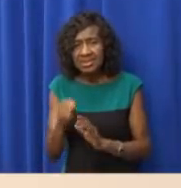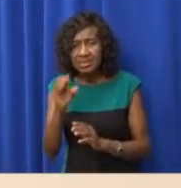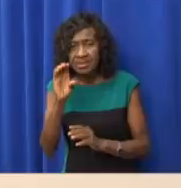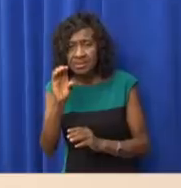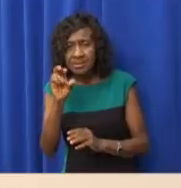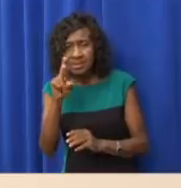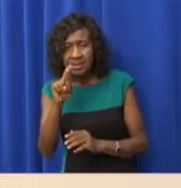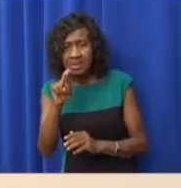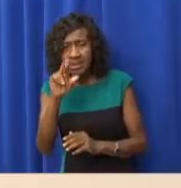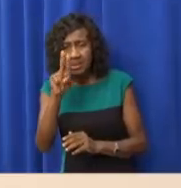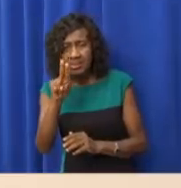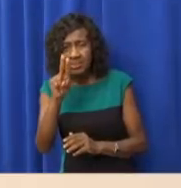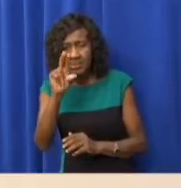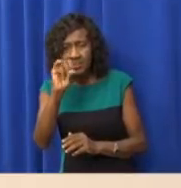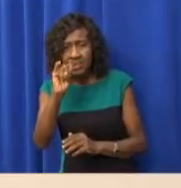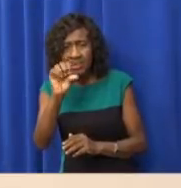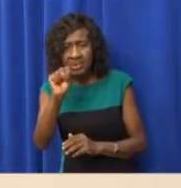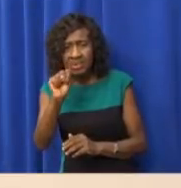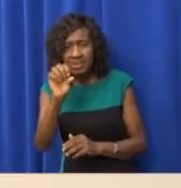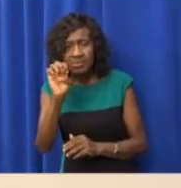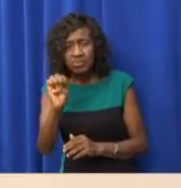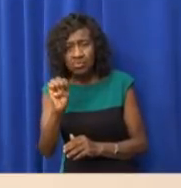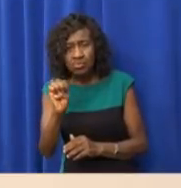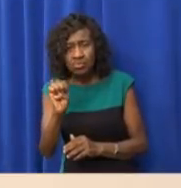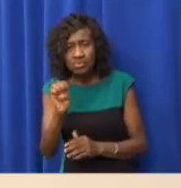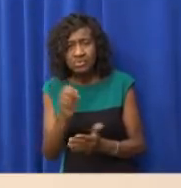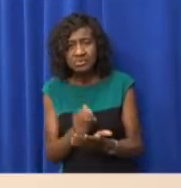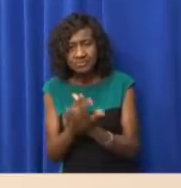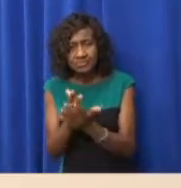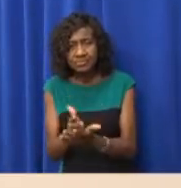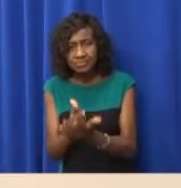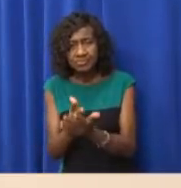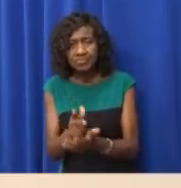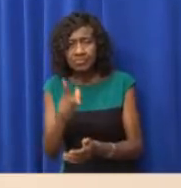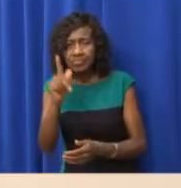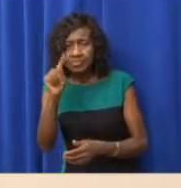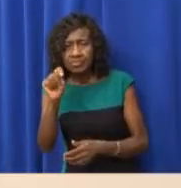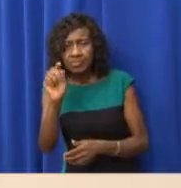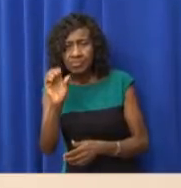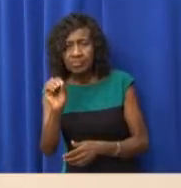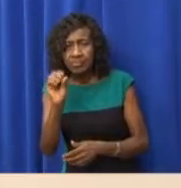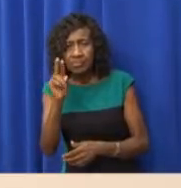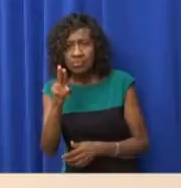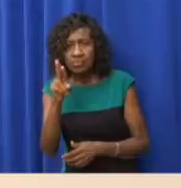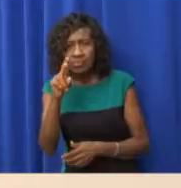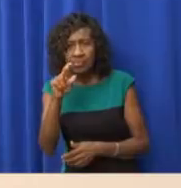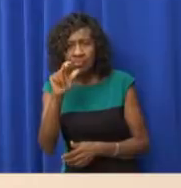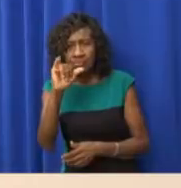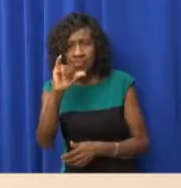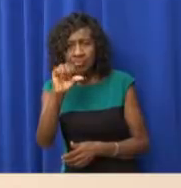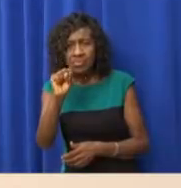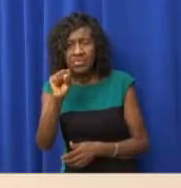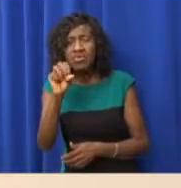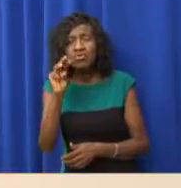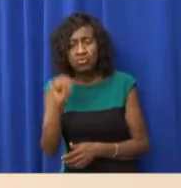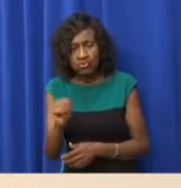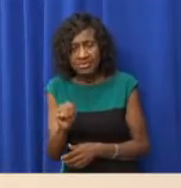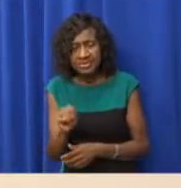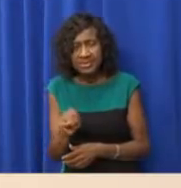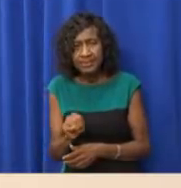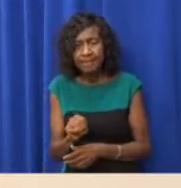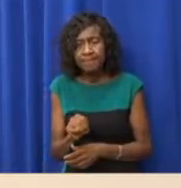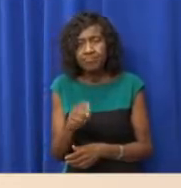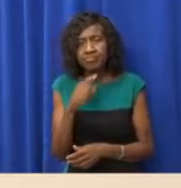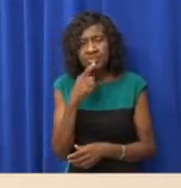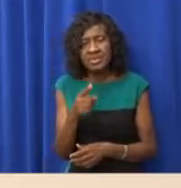than the stayover. But there are a number of factors at play, but